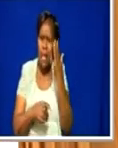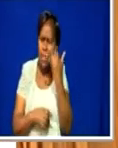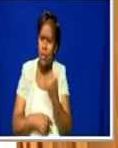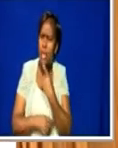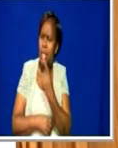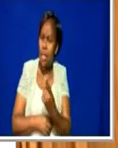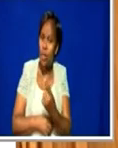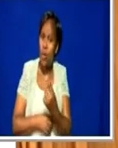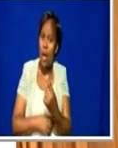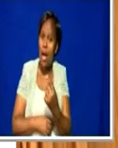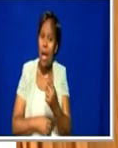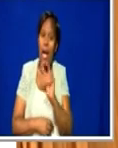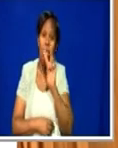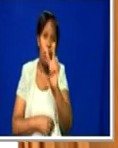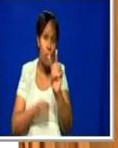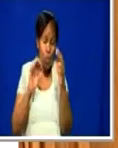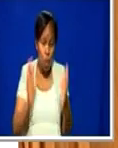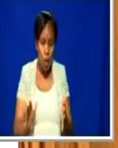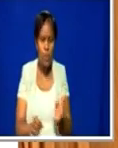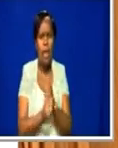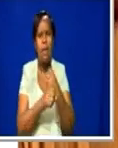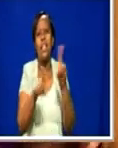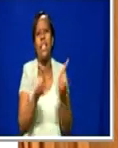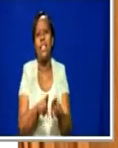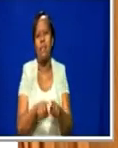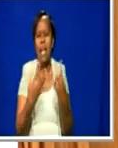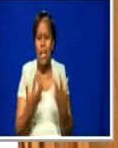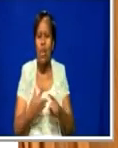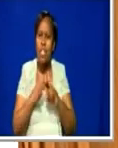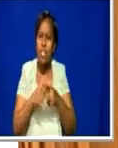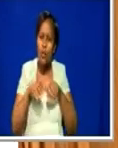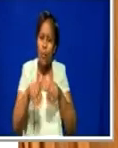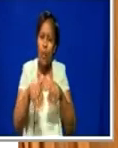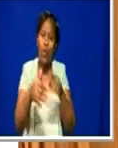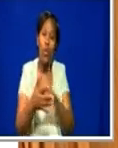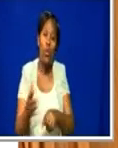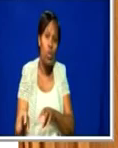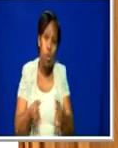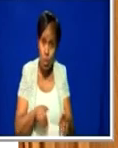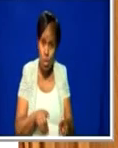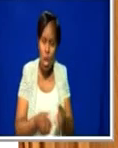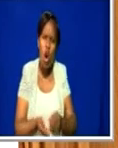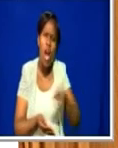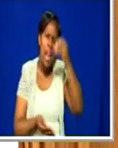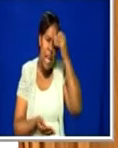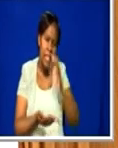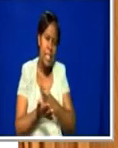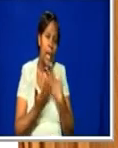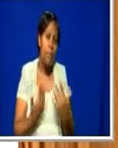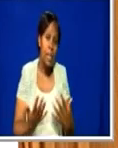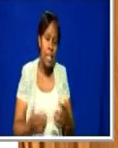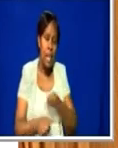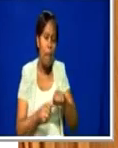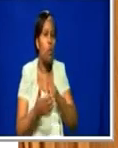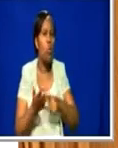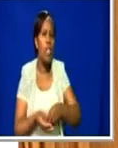telling you as a viewer, you can make such a thing and then now start following what we are doing, or even learn some things about what Mwalimu